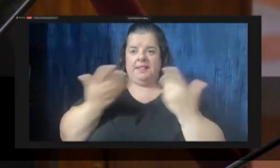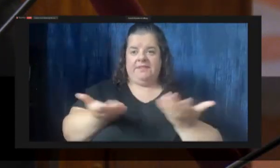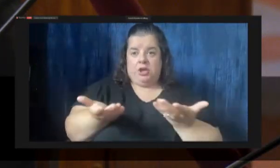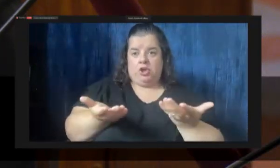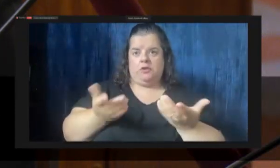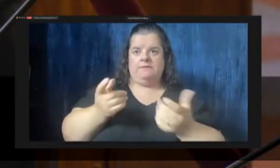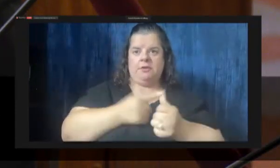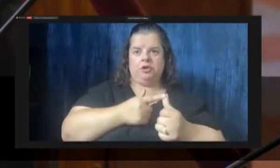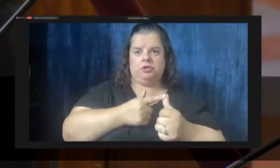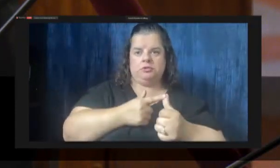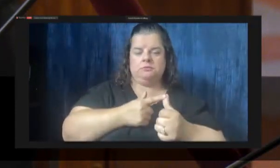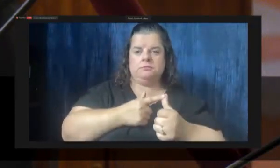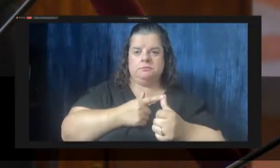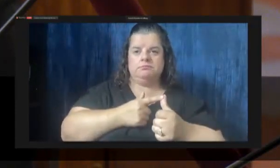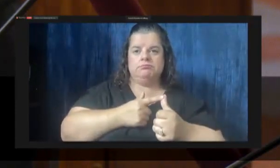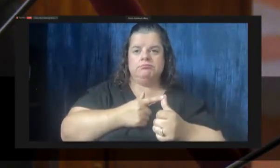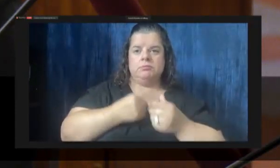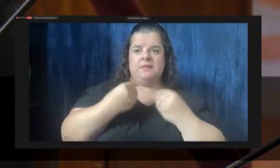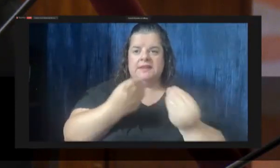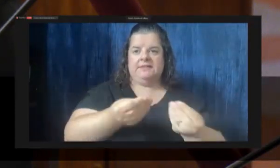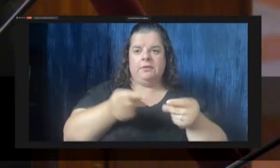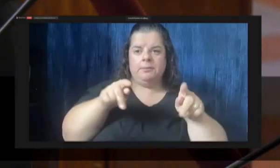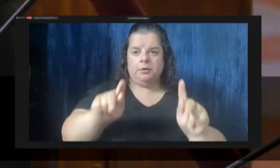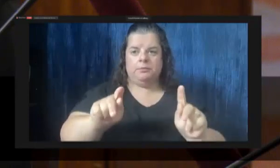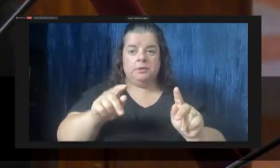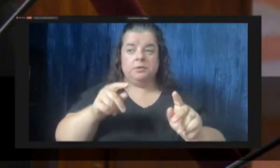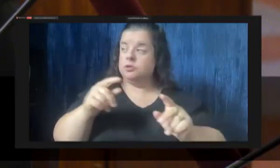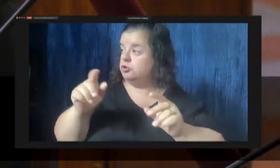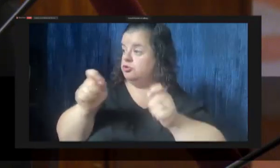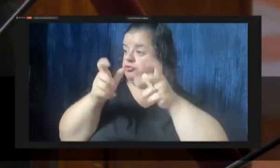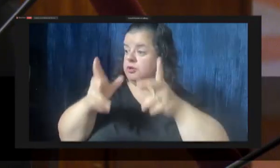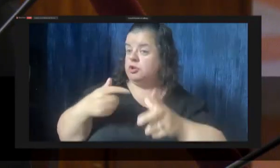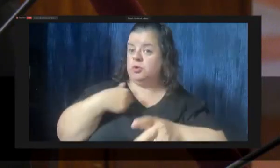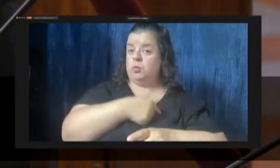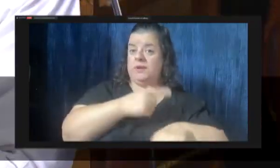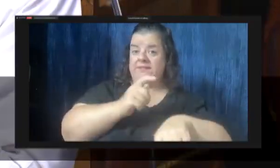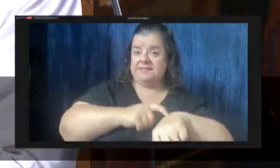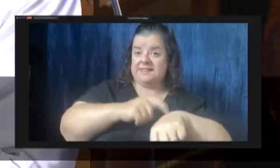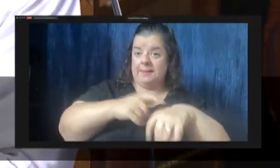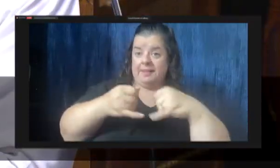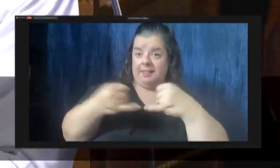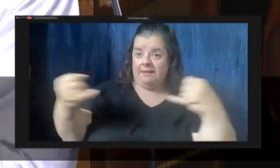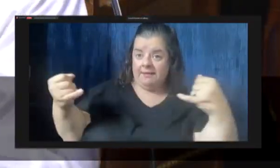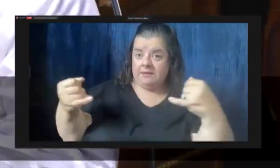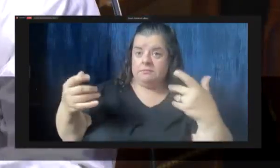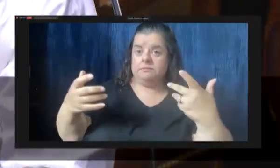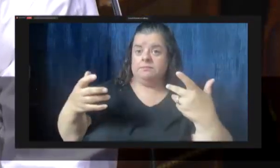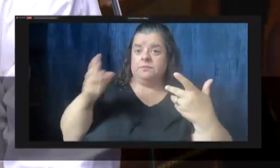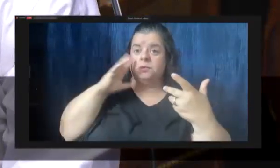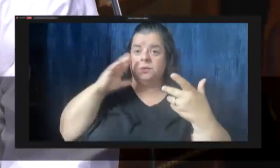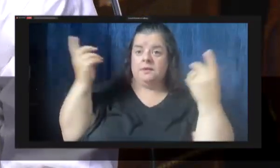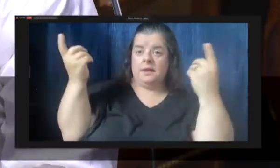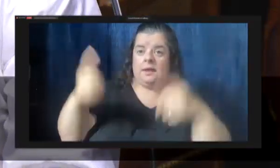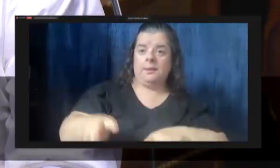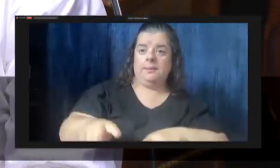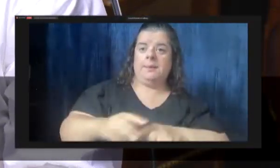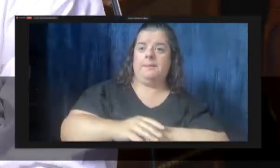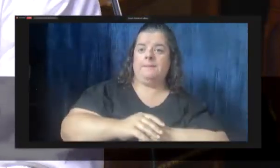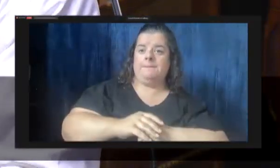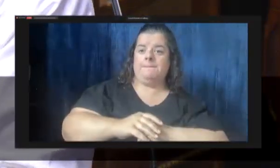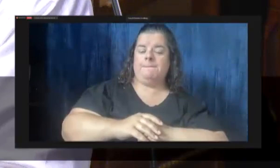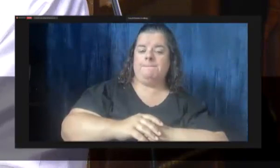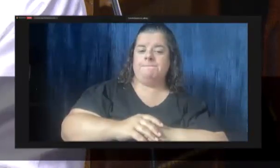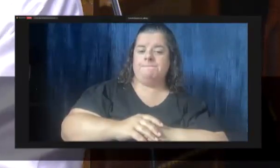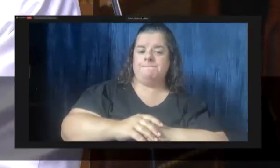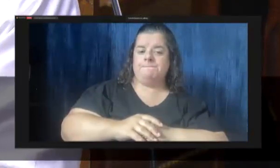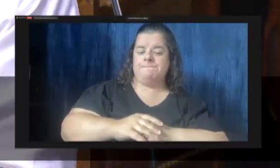who are ultimately granted permission. Do we, Director, have a timeline by which this is going to happen? I mean, a length of time. I know we